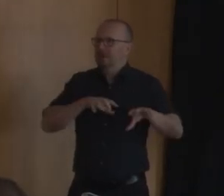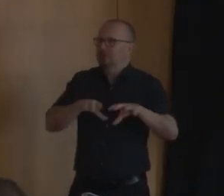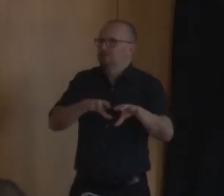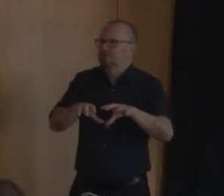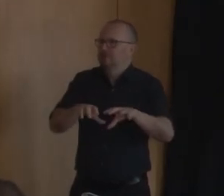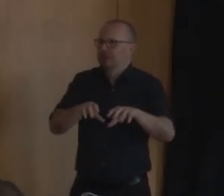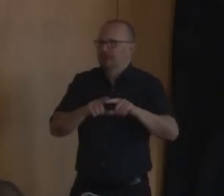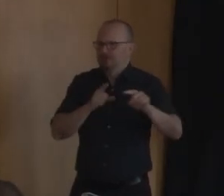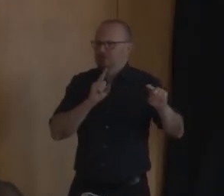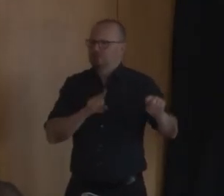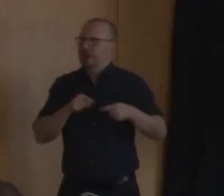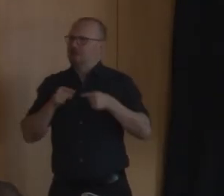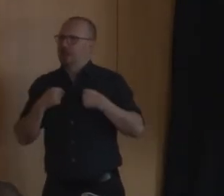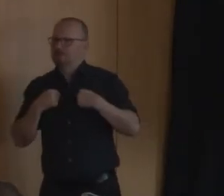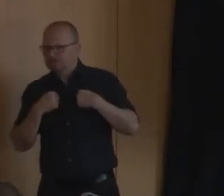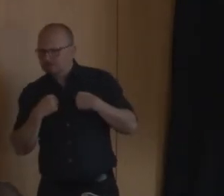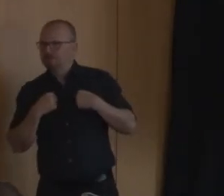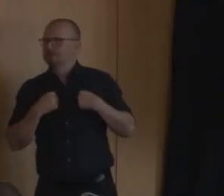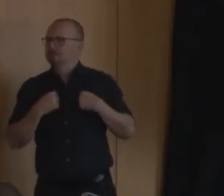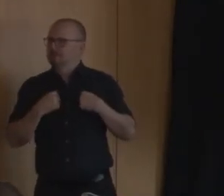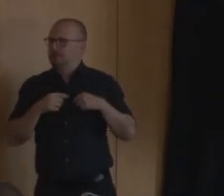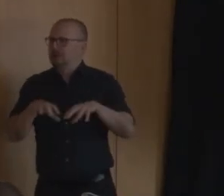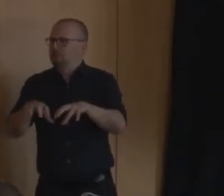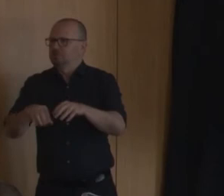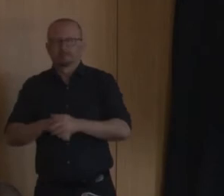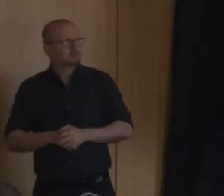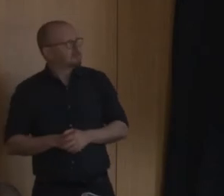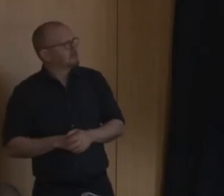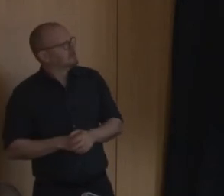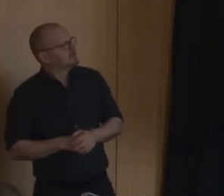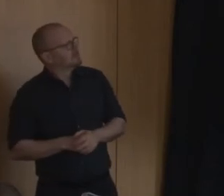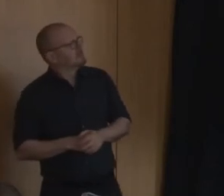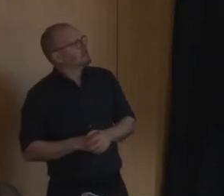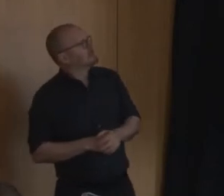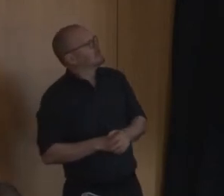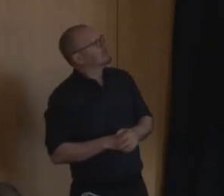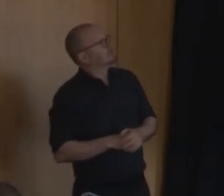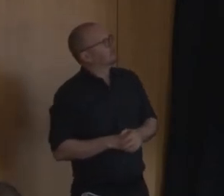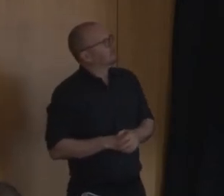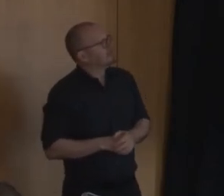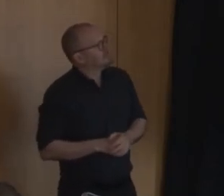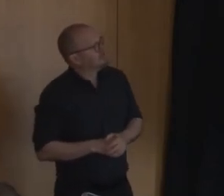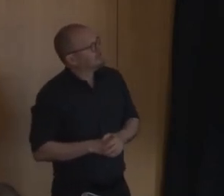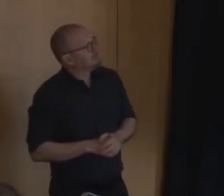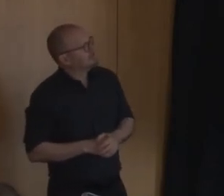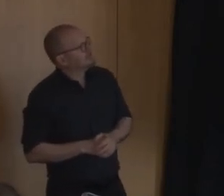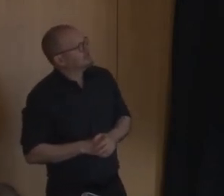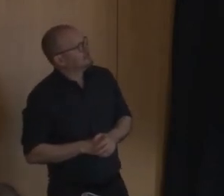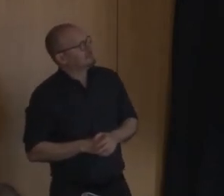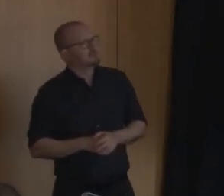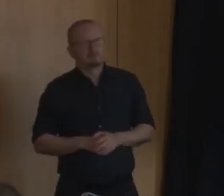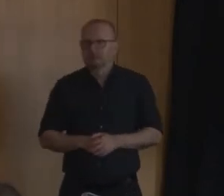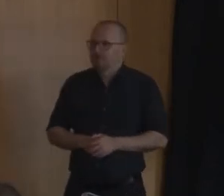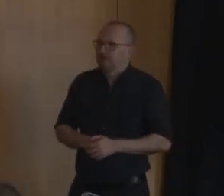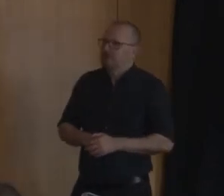And that sense of emotion, character, extends right through unique NZ and how we present our species. Kind of like